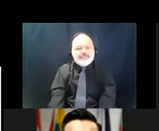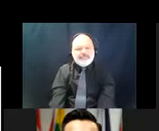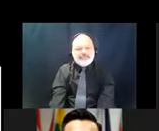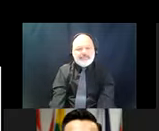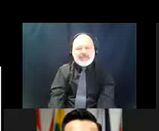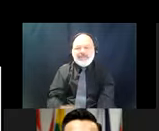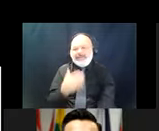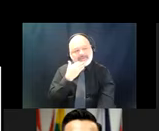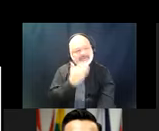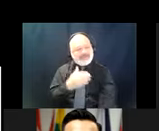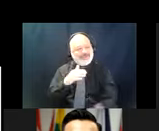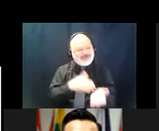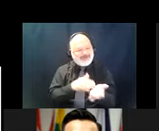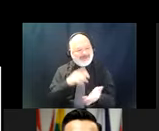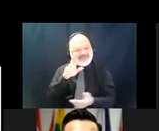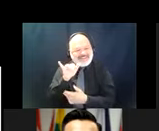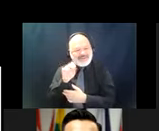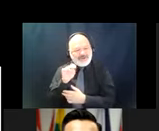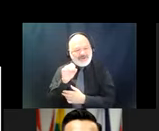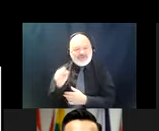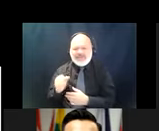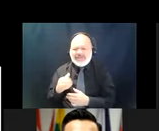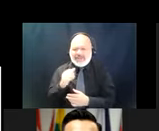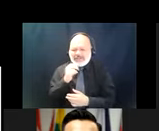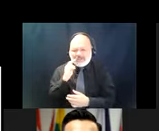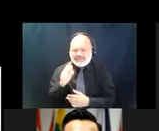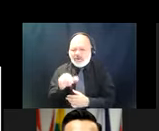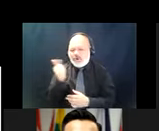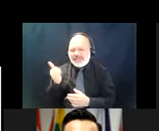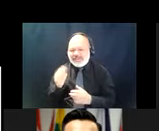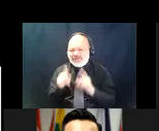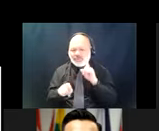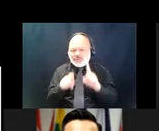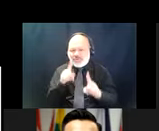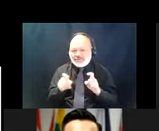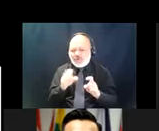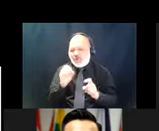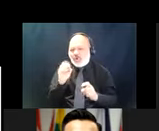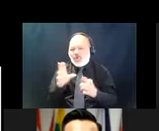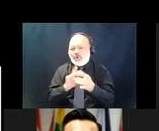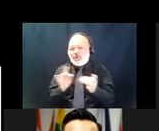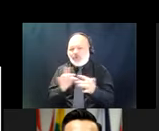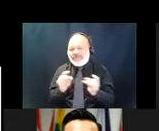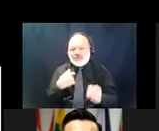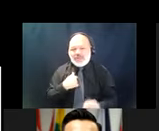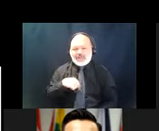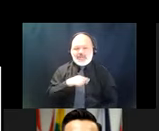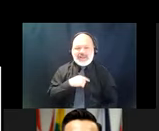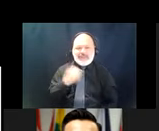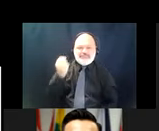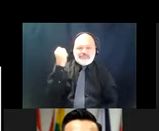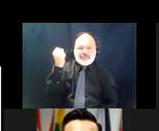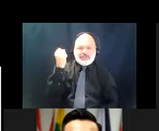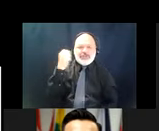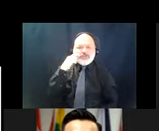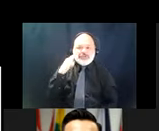Thank you so much, Dr. Reynoso. And at this time, I'm not seeing any additional questions or comments, so I'll just pause for a couple of seconds to